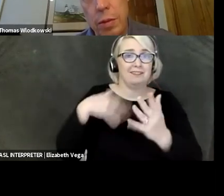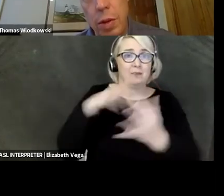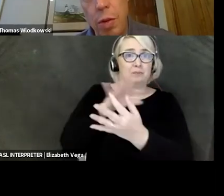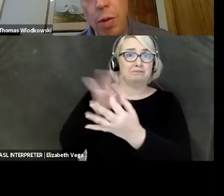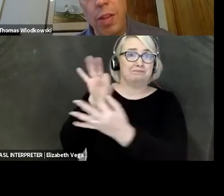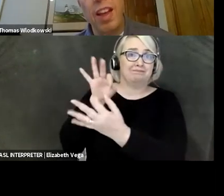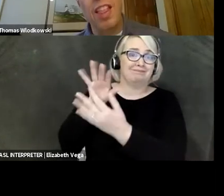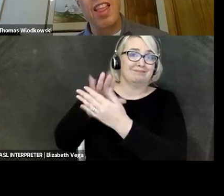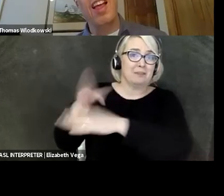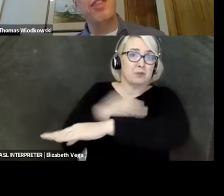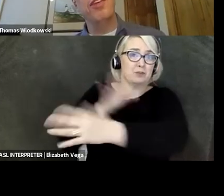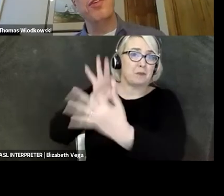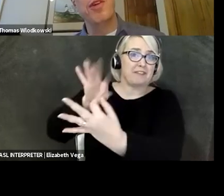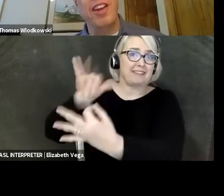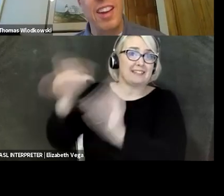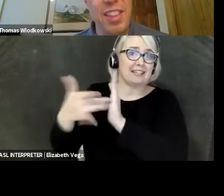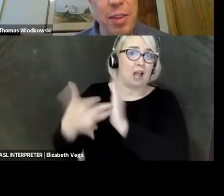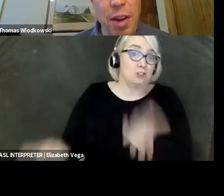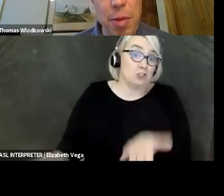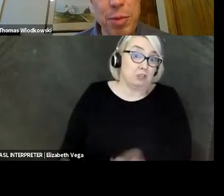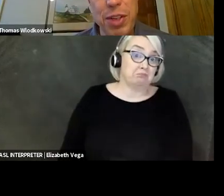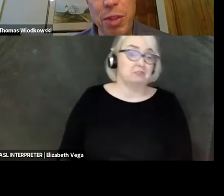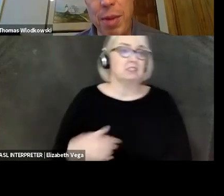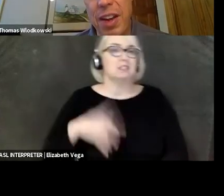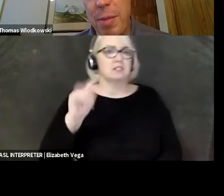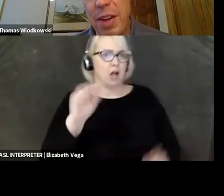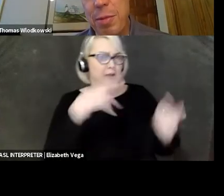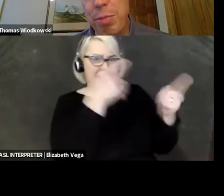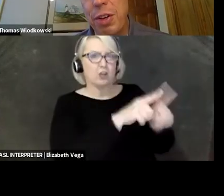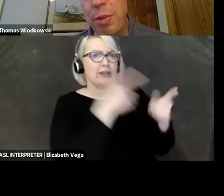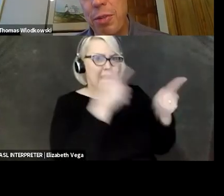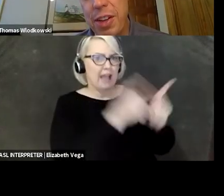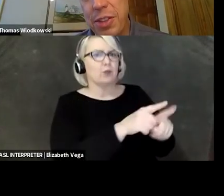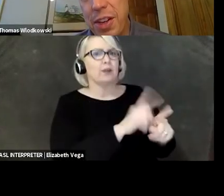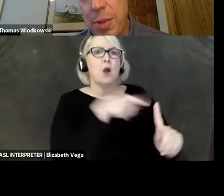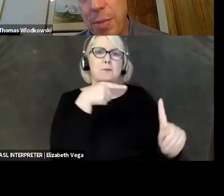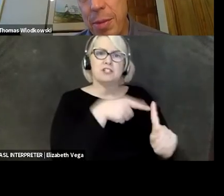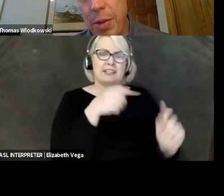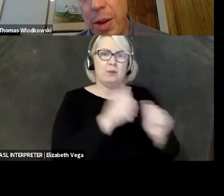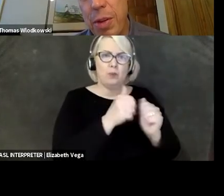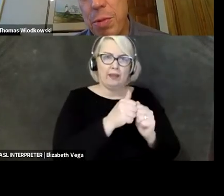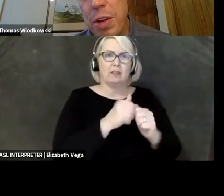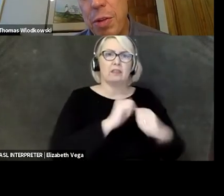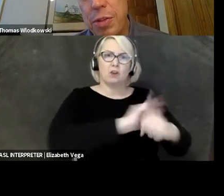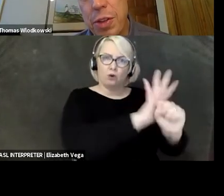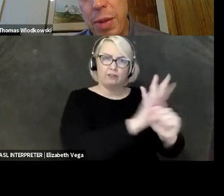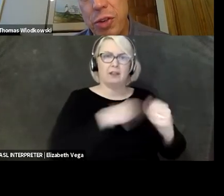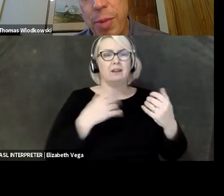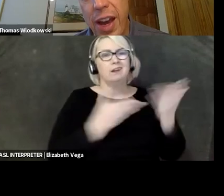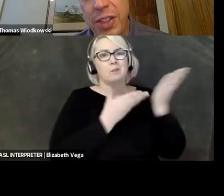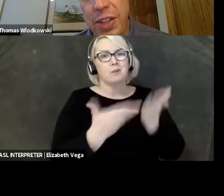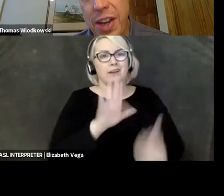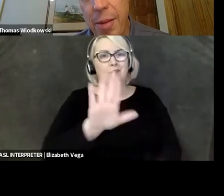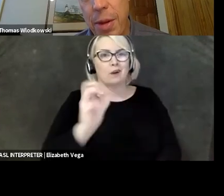wrong, but I think it would solve part of this. I think you're right. I think you're right, especially with the pandemic, bring your own device is going to be a popular way. We there's the